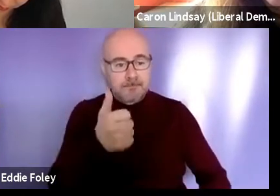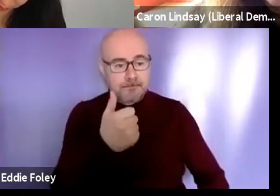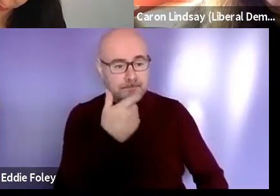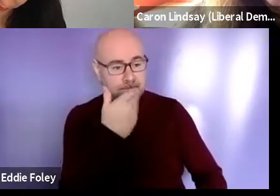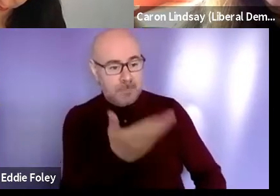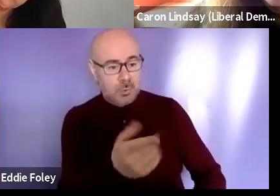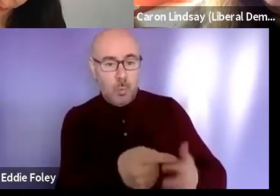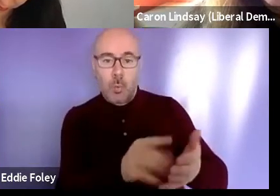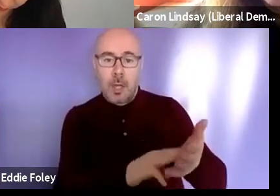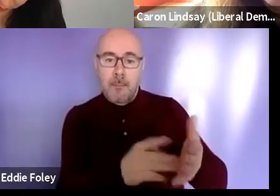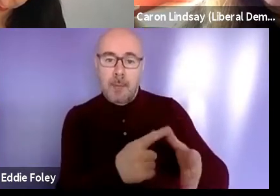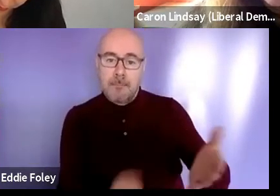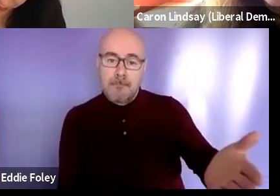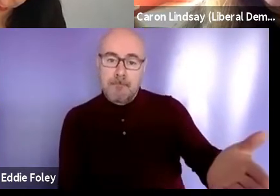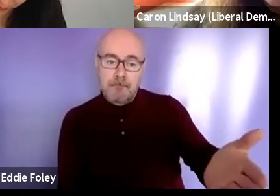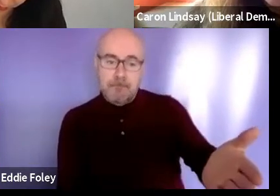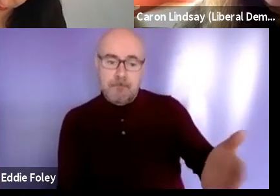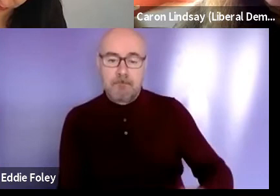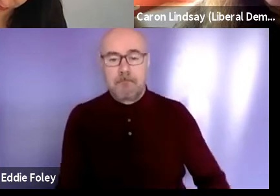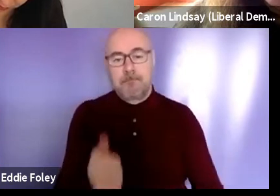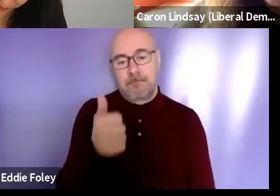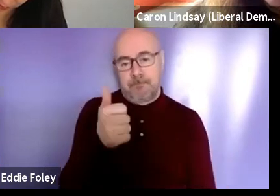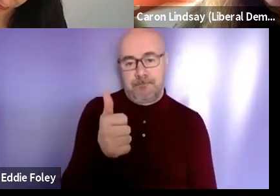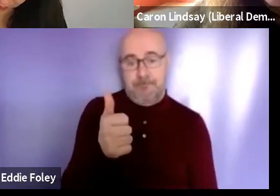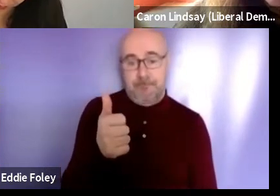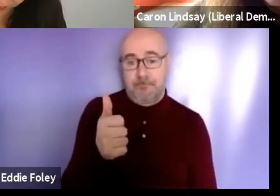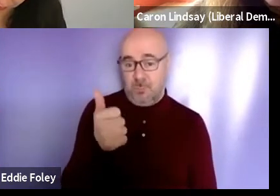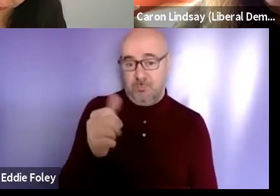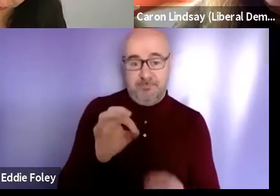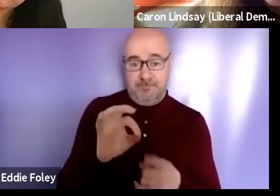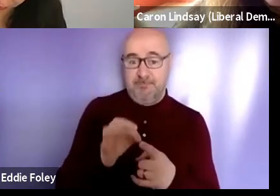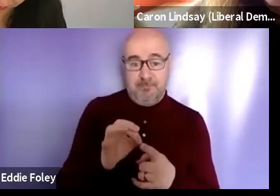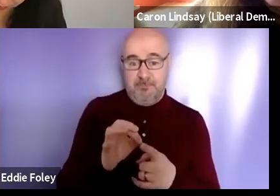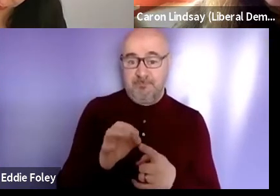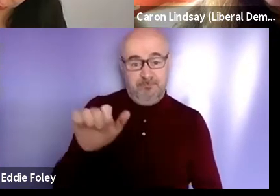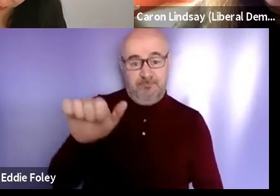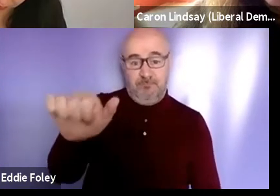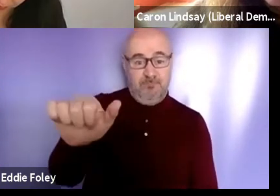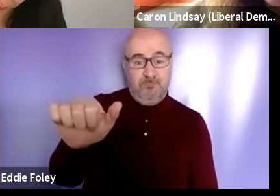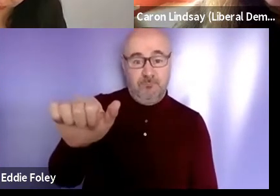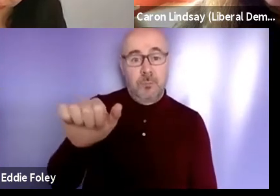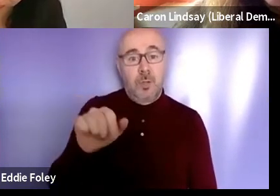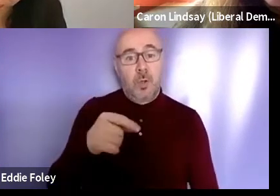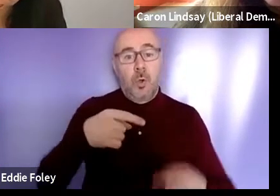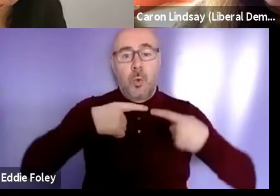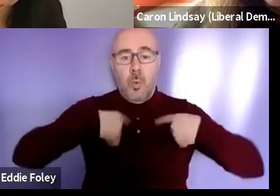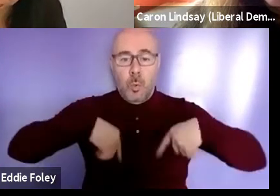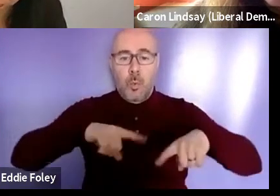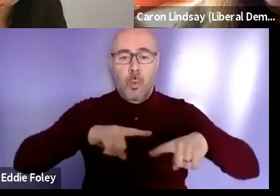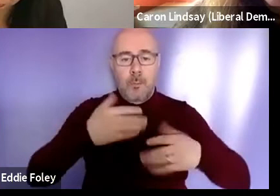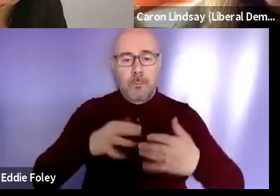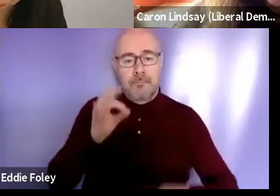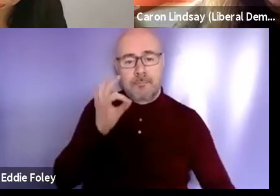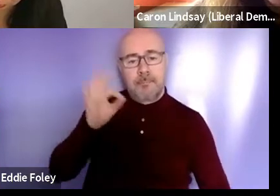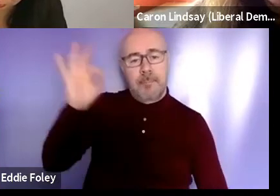you. It's a really good point, and I think a lot of us who'd asked for things like home working and virtual